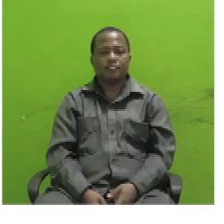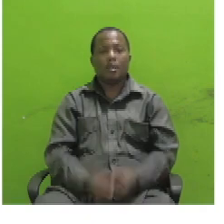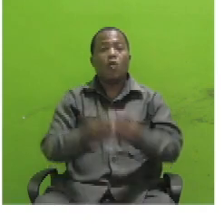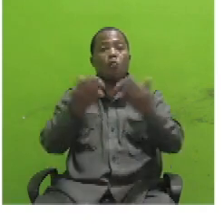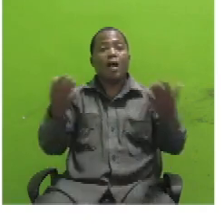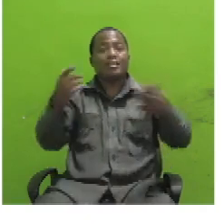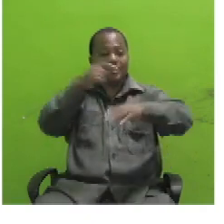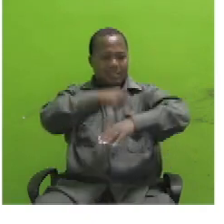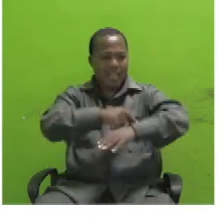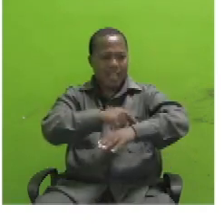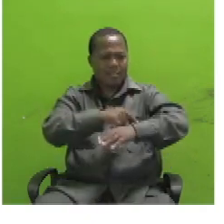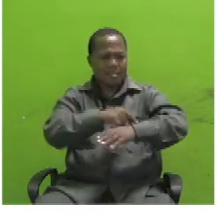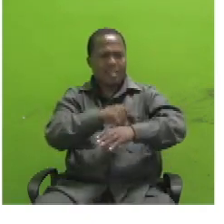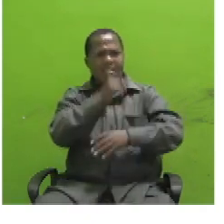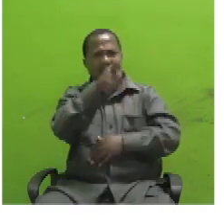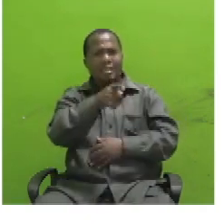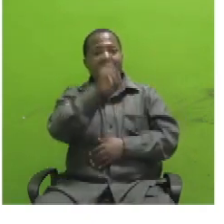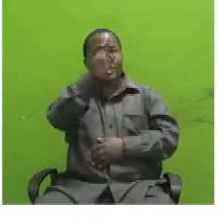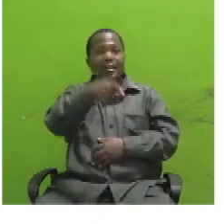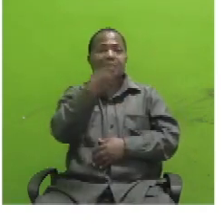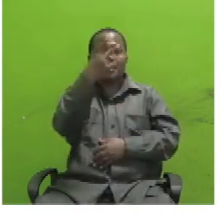What time is it? It is